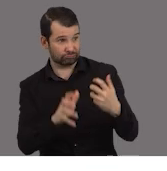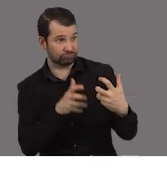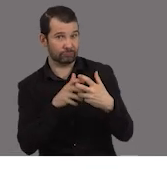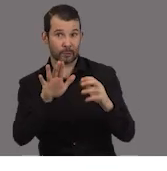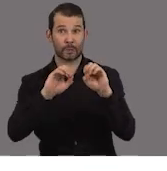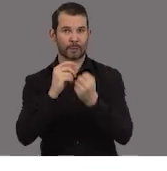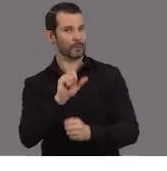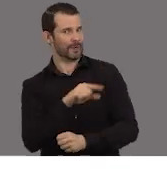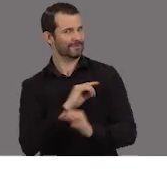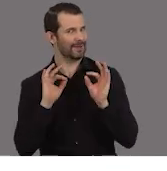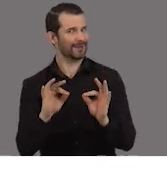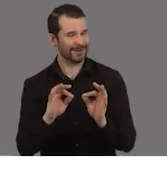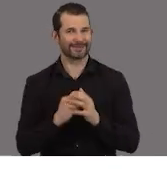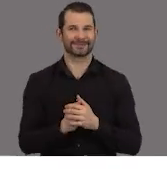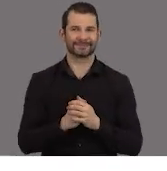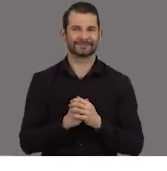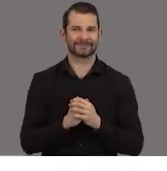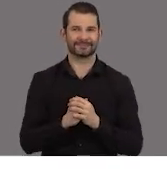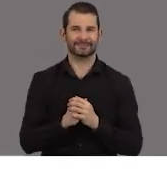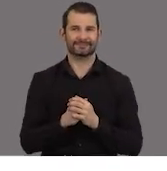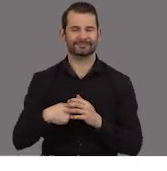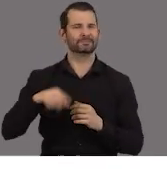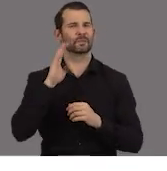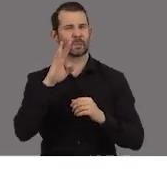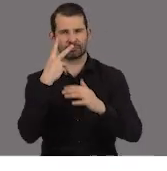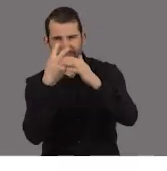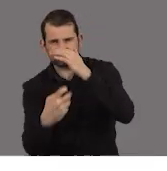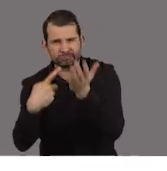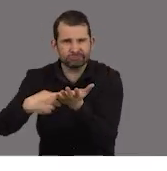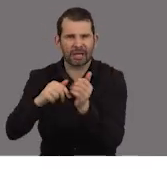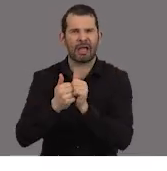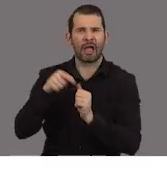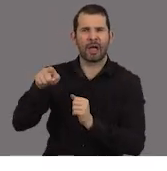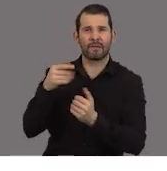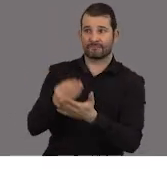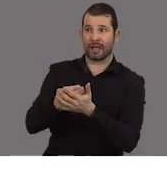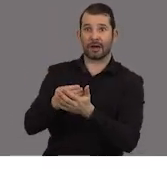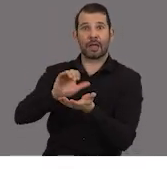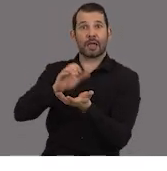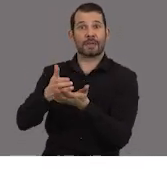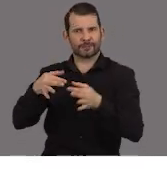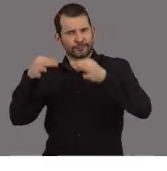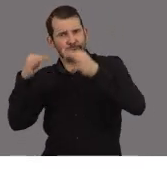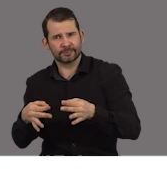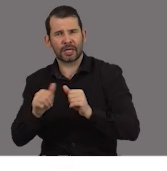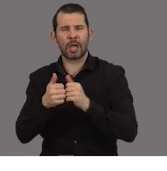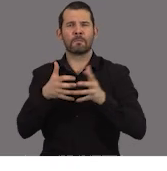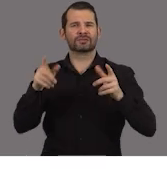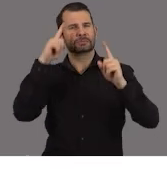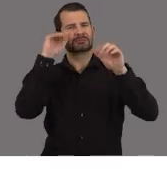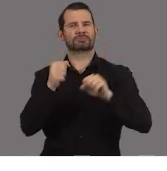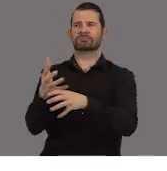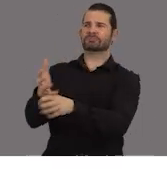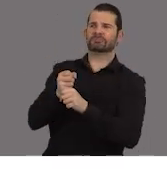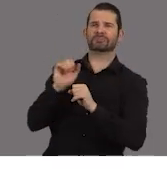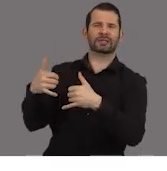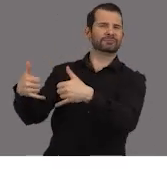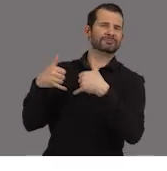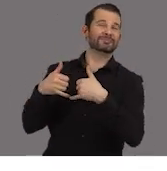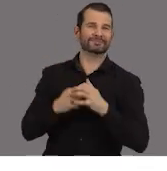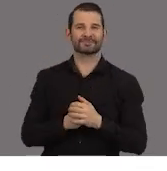your organization qualifies. We'll explore how funding amounts are determined and how much you can expect to